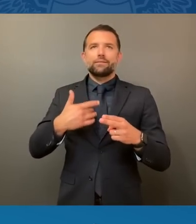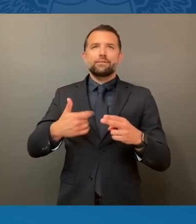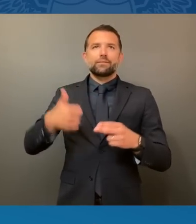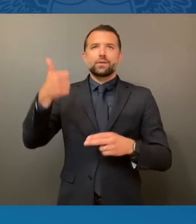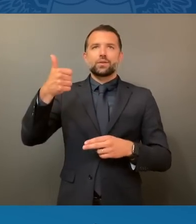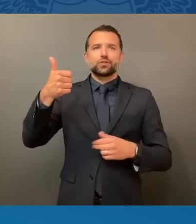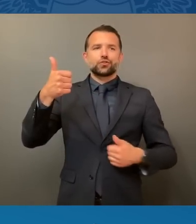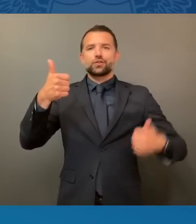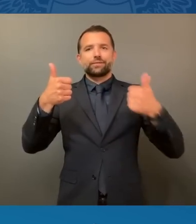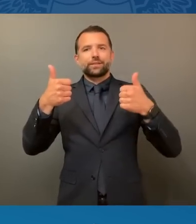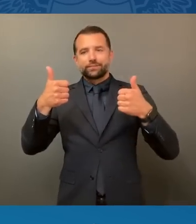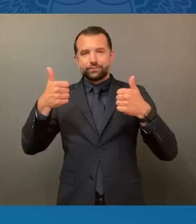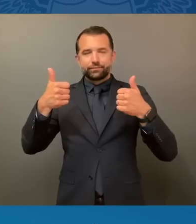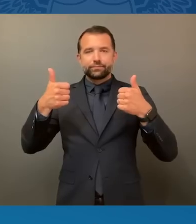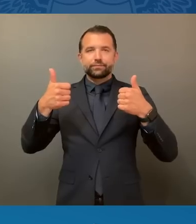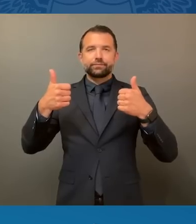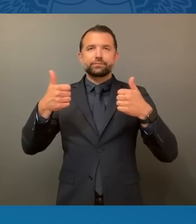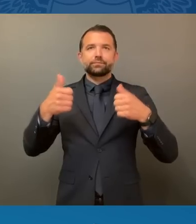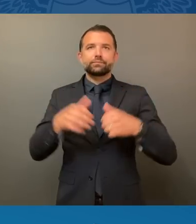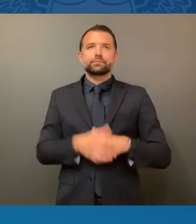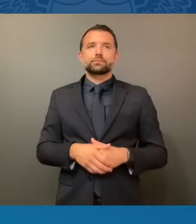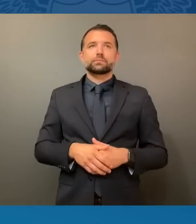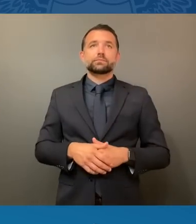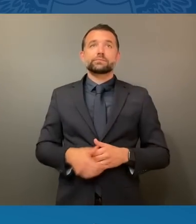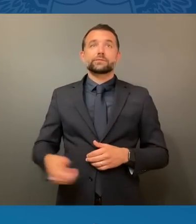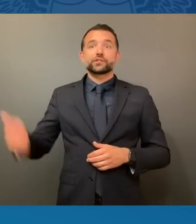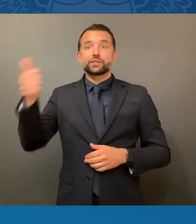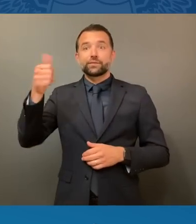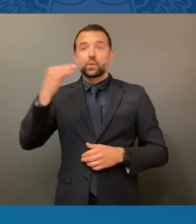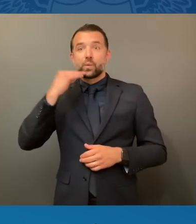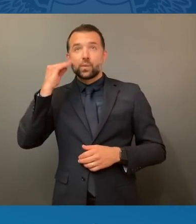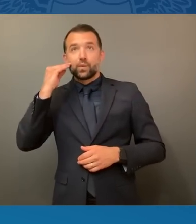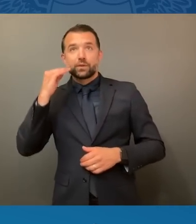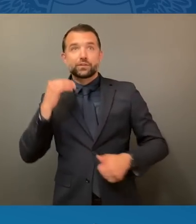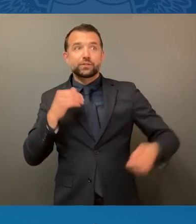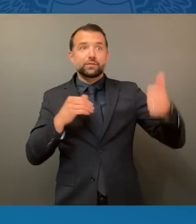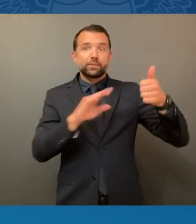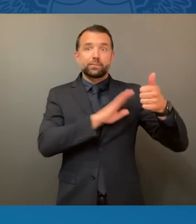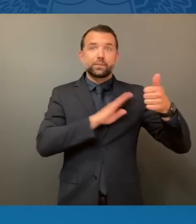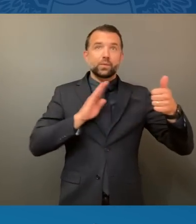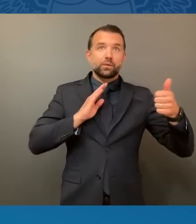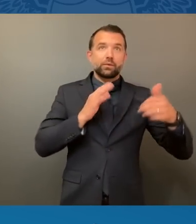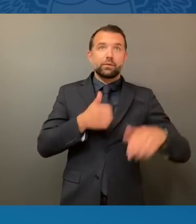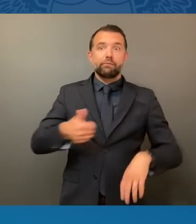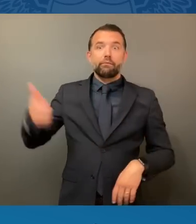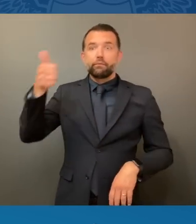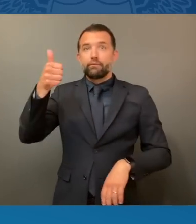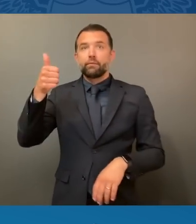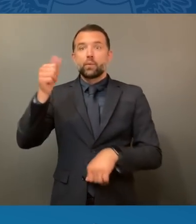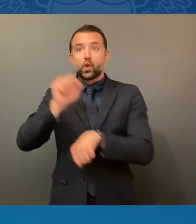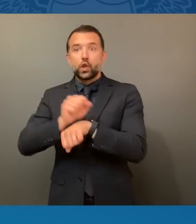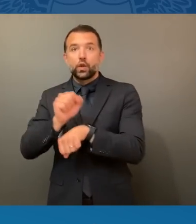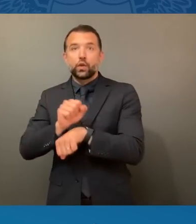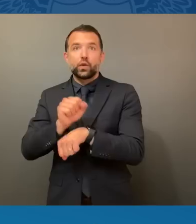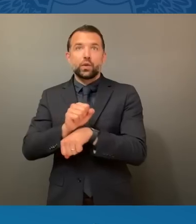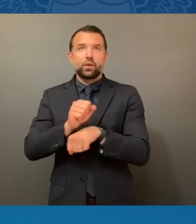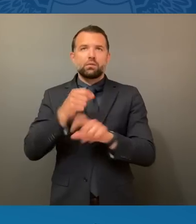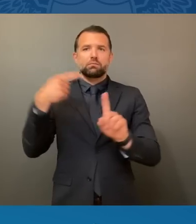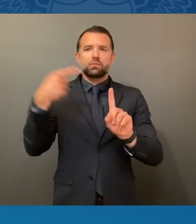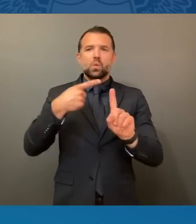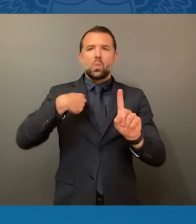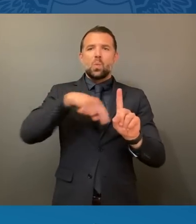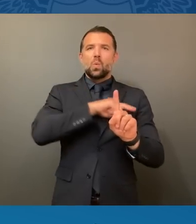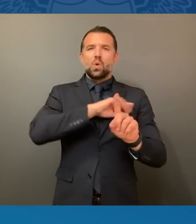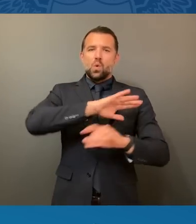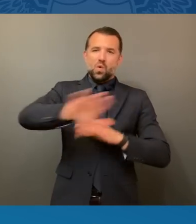in the boardroom. We may be the CEO in our own domain, but we are all CEOs. Joy, optimism.